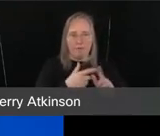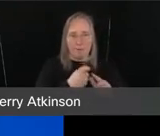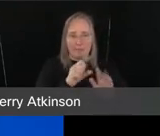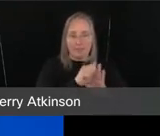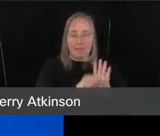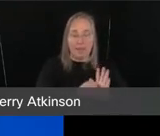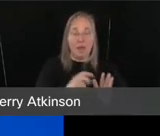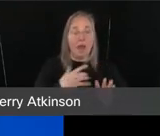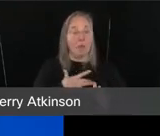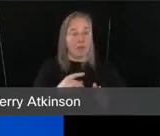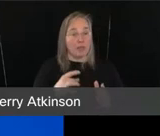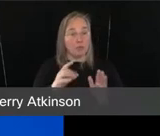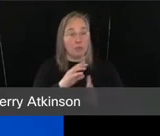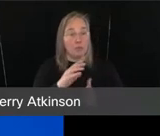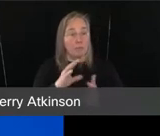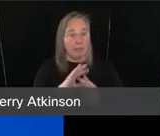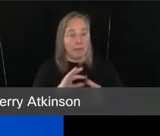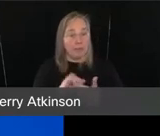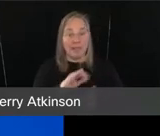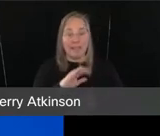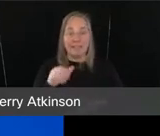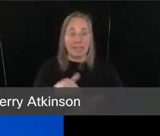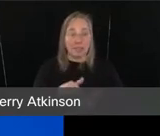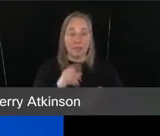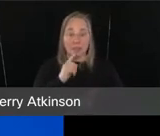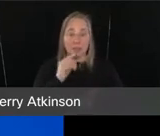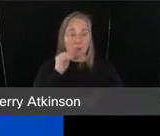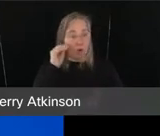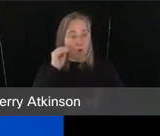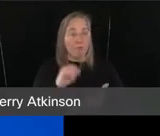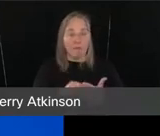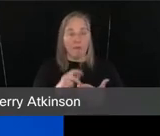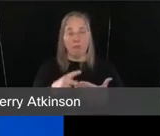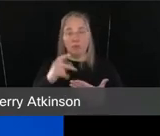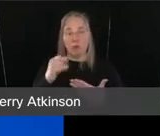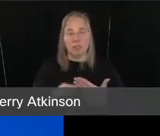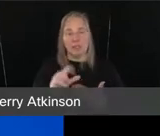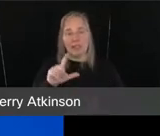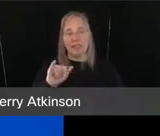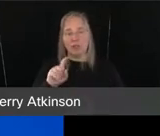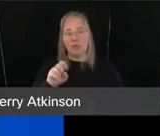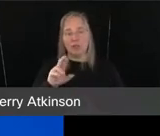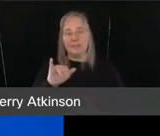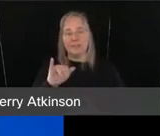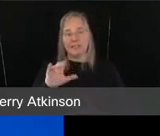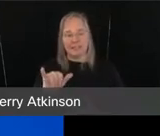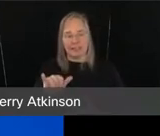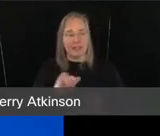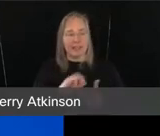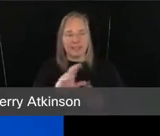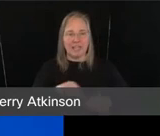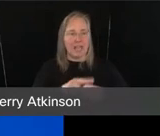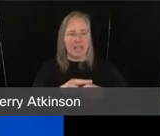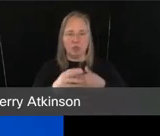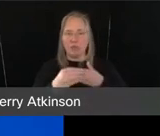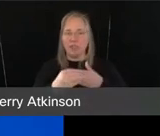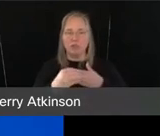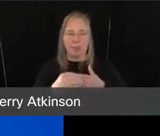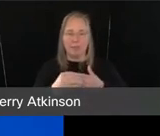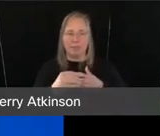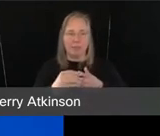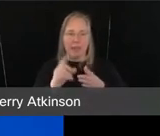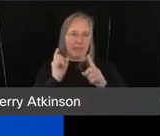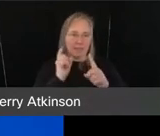that Central is the home of Project Literacy, which is a national leadership initiative that is designated